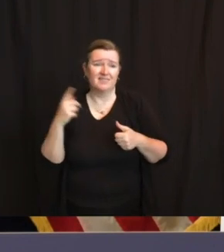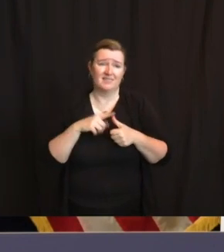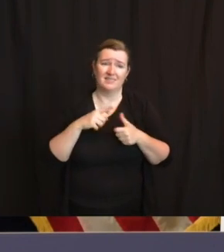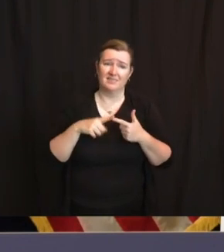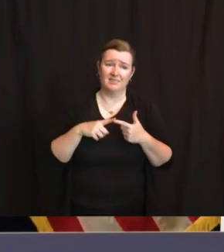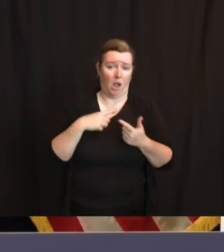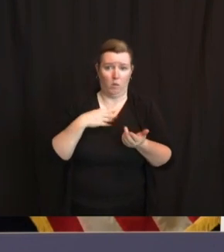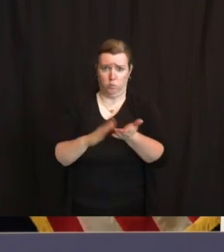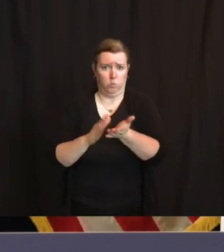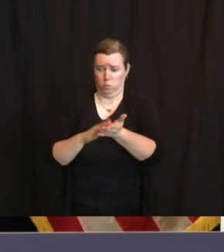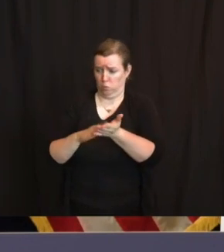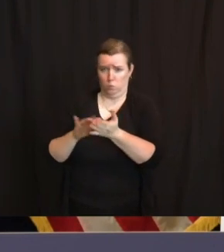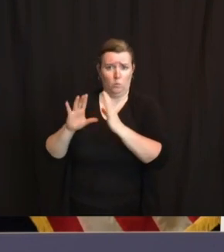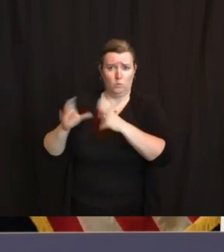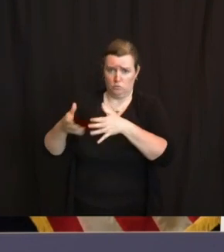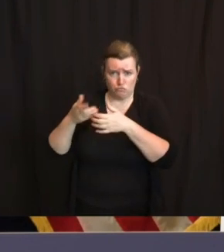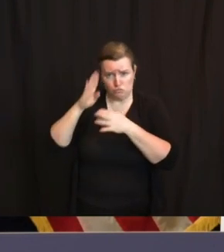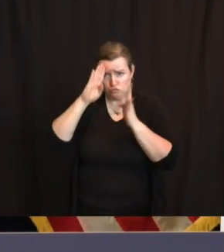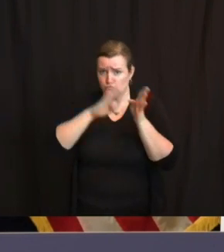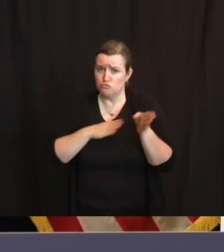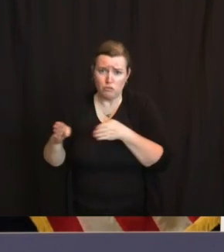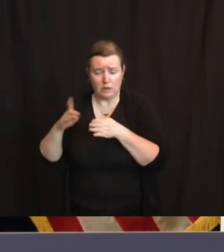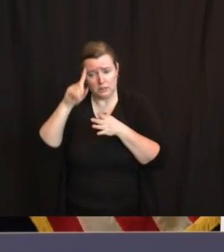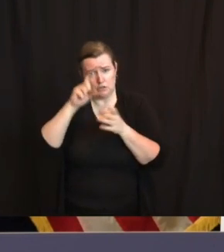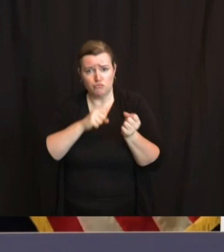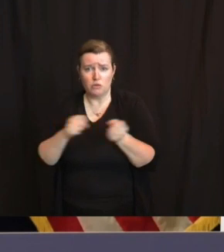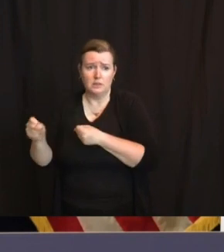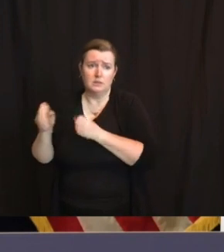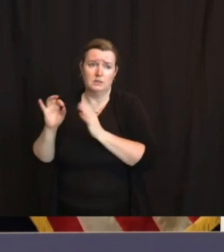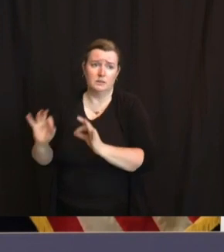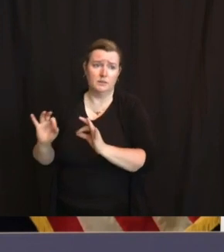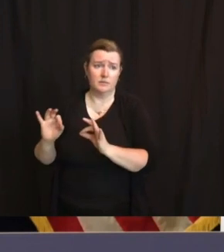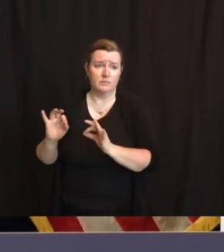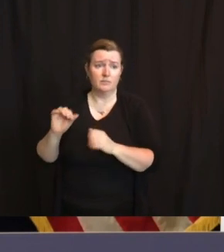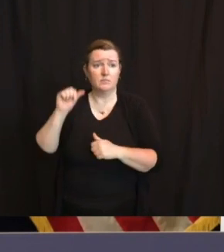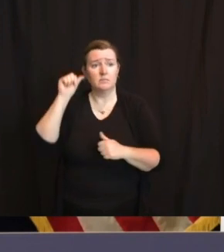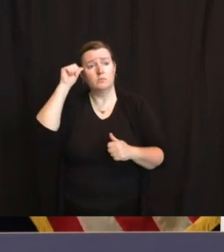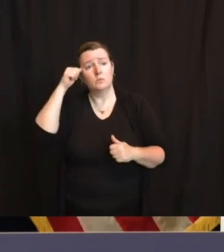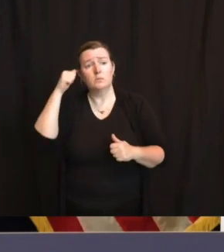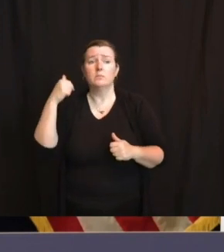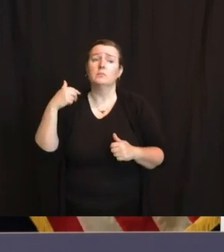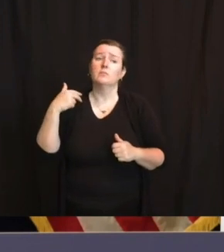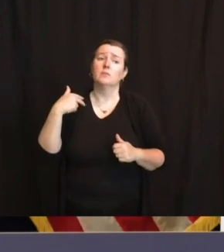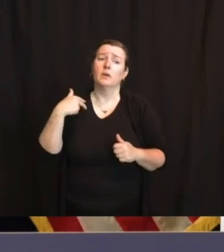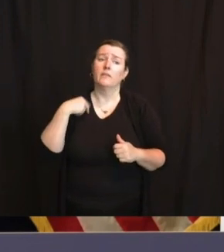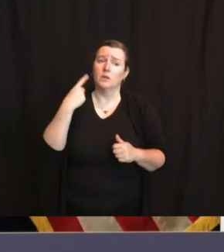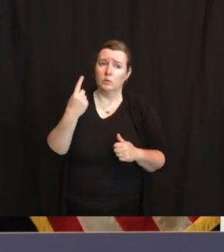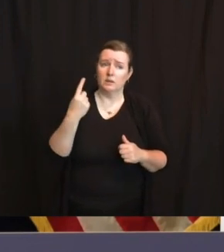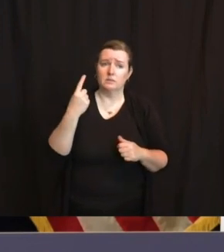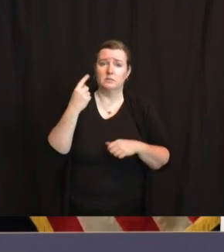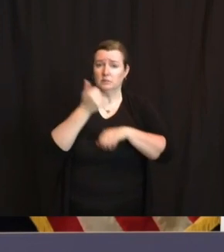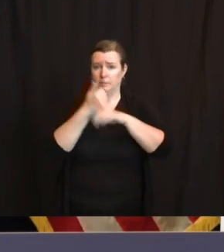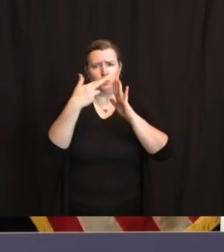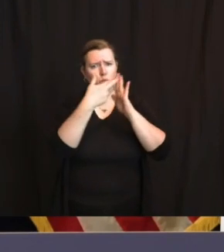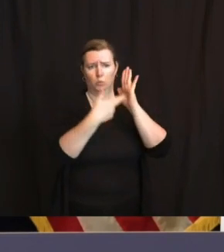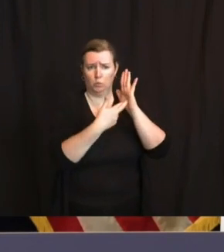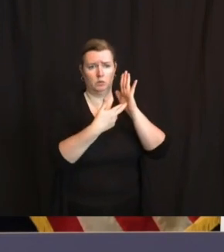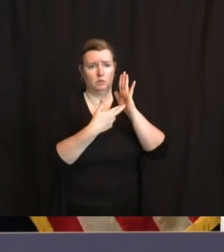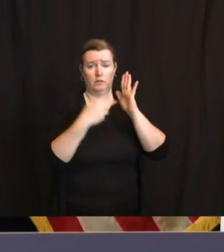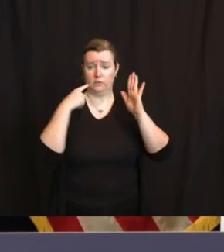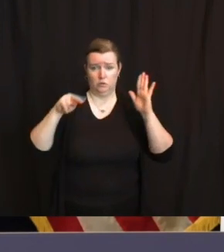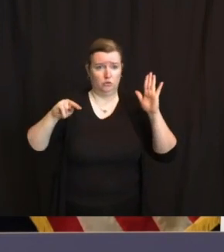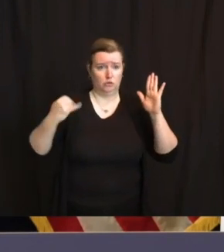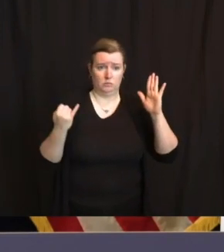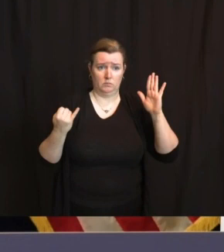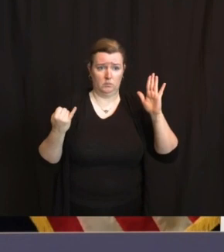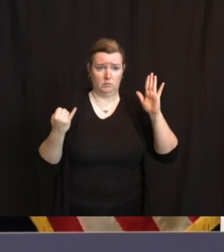for their efforts, but I would also remind them that there's one binding set of rules of the road, and it's ours. And that has